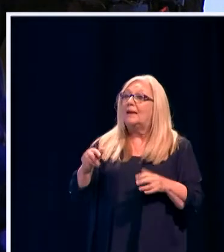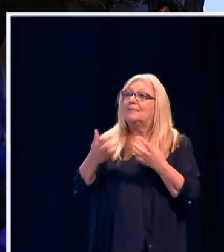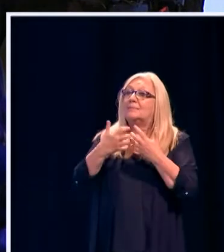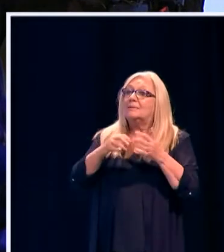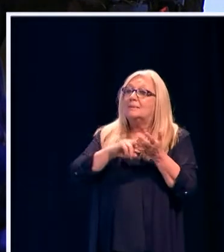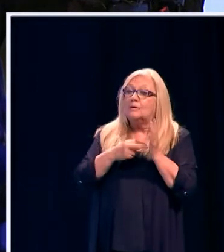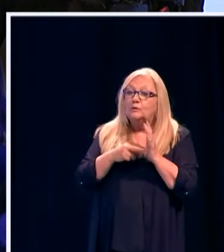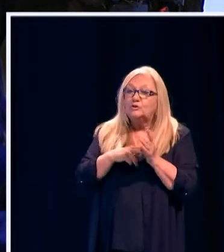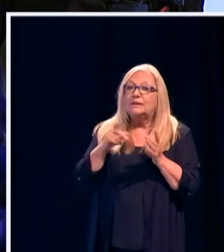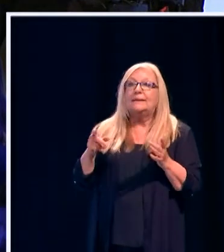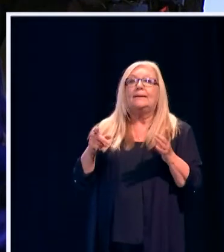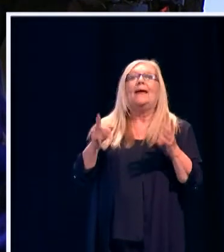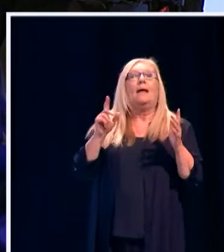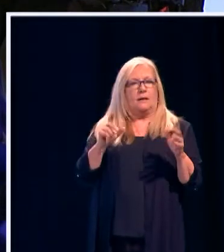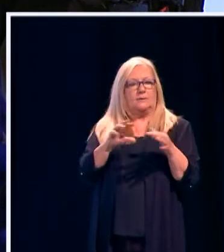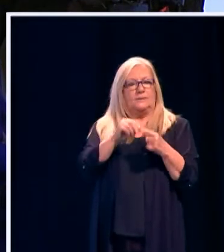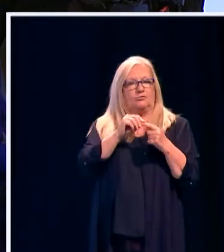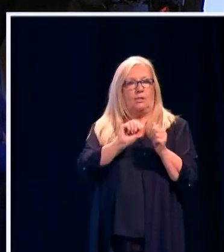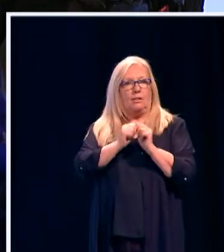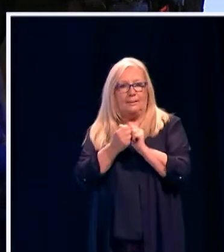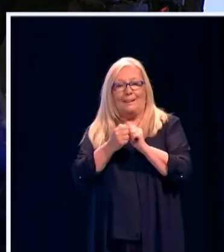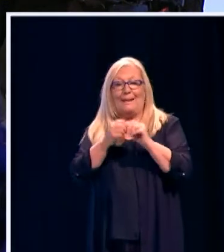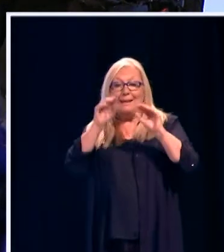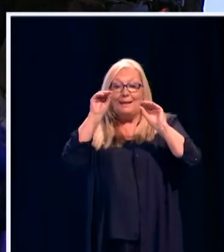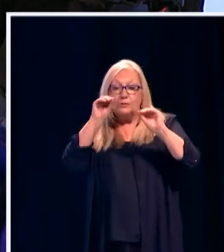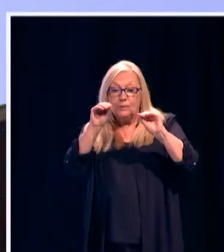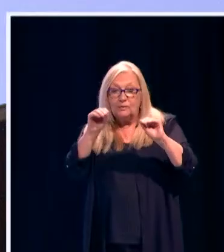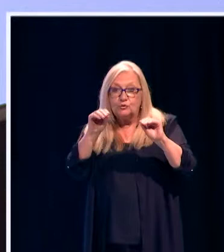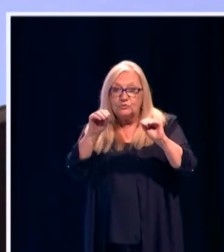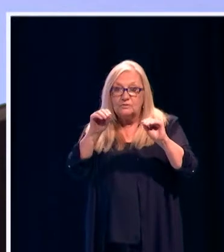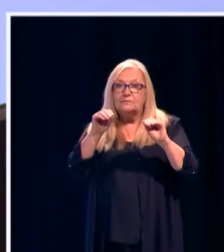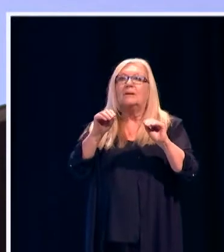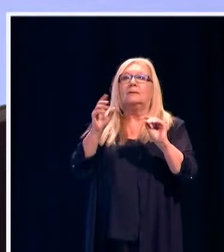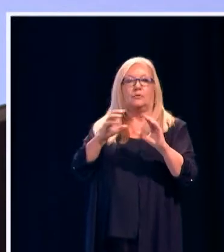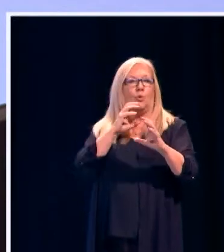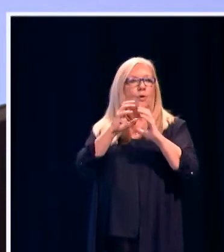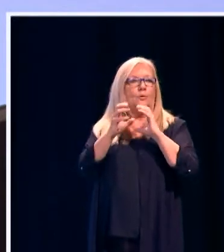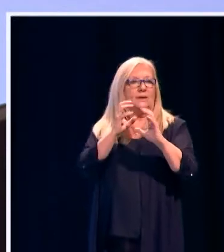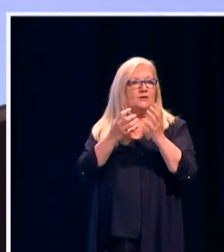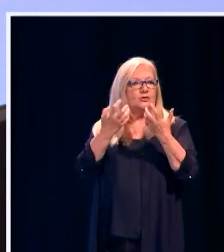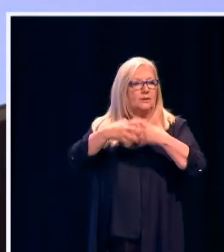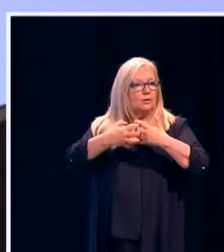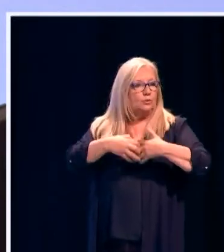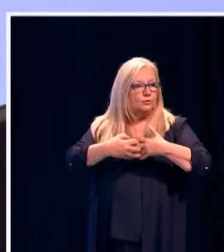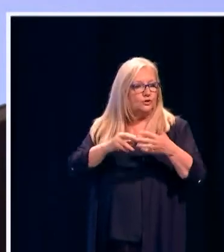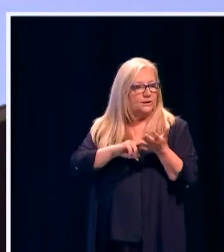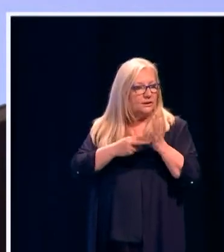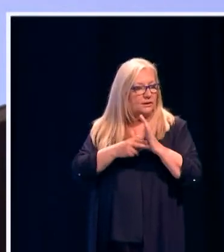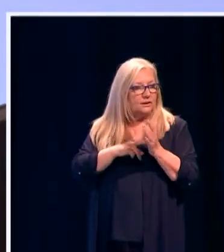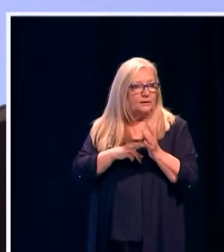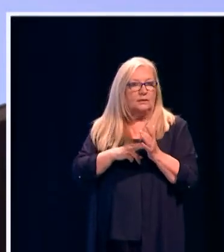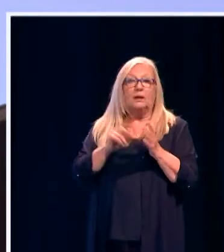alternative communication, and special education needs for more than 20 years, focusing on